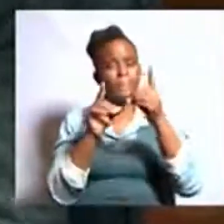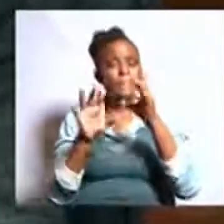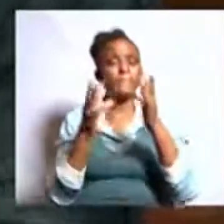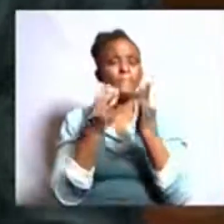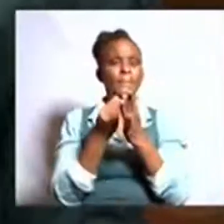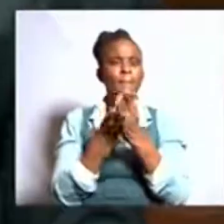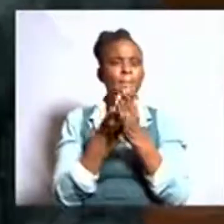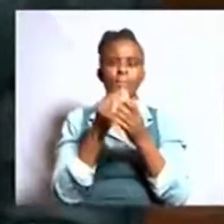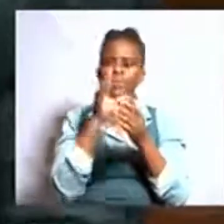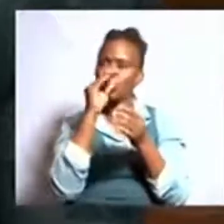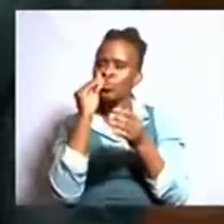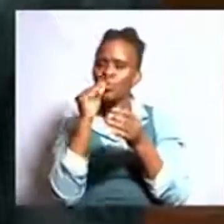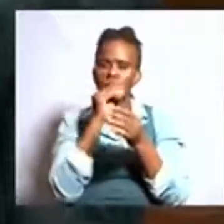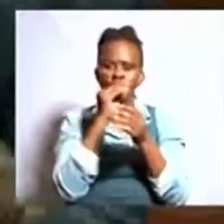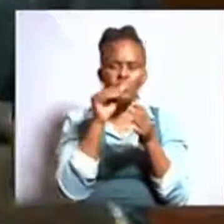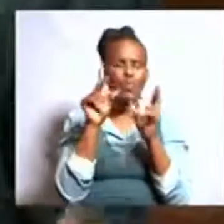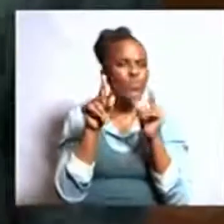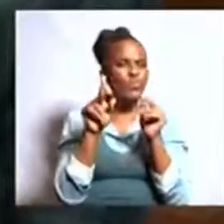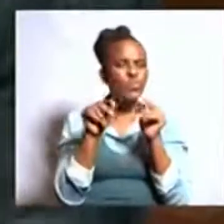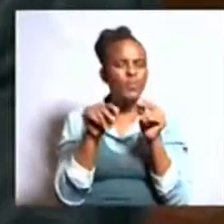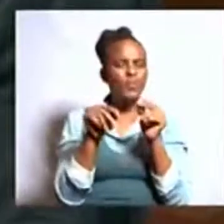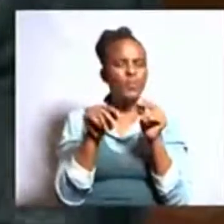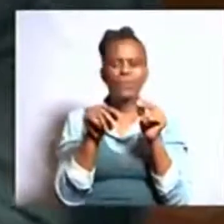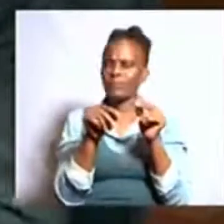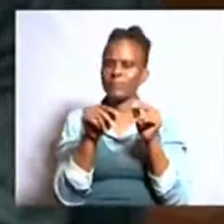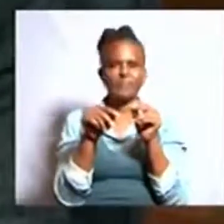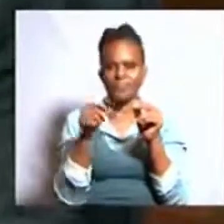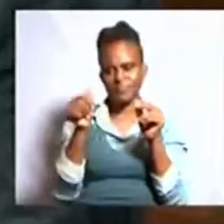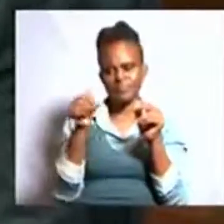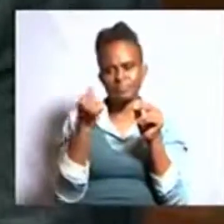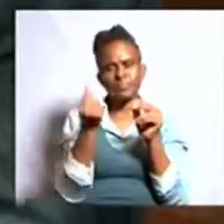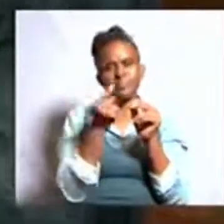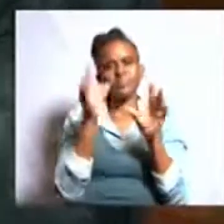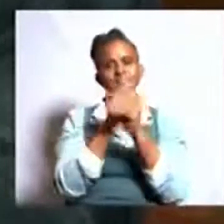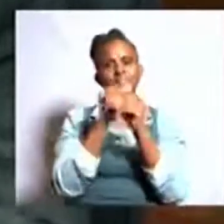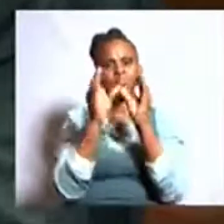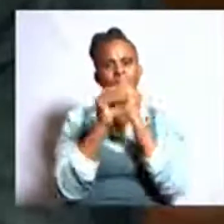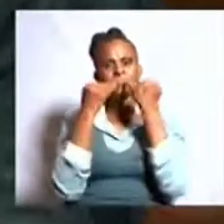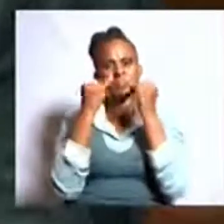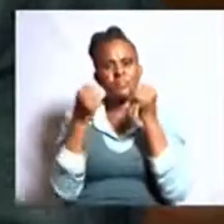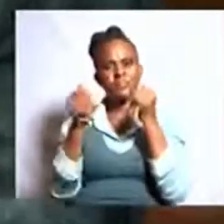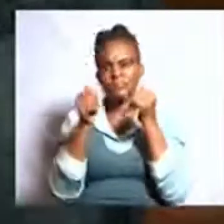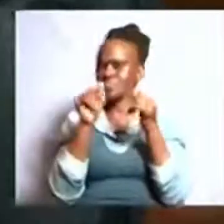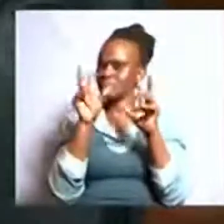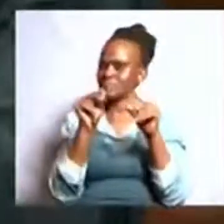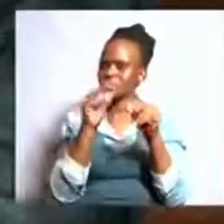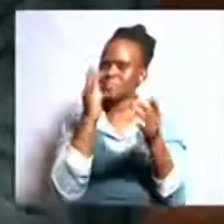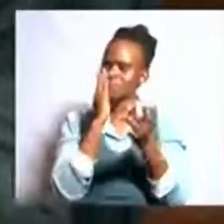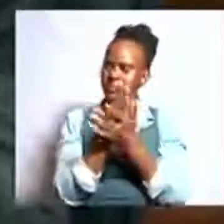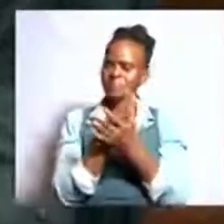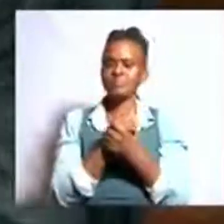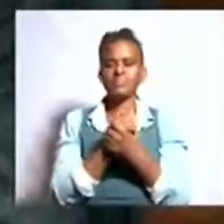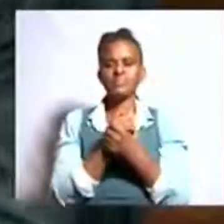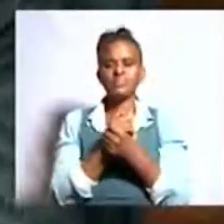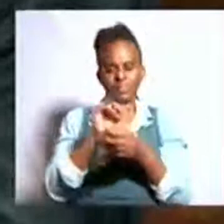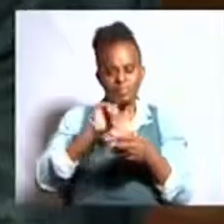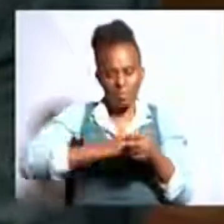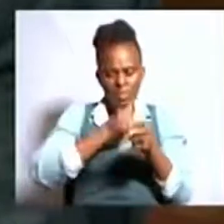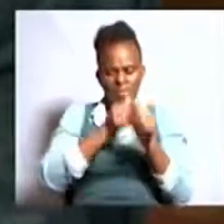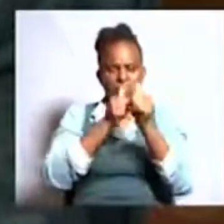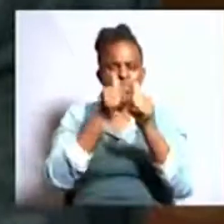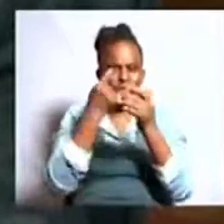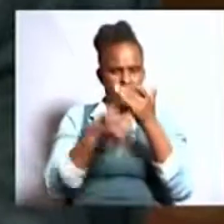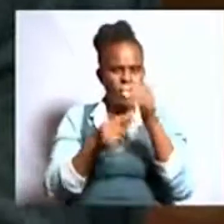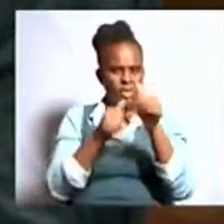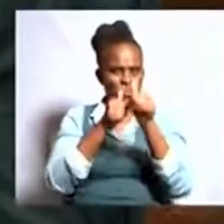to start whispering to the PS that no, no, you are just misleading him. Don't do that. Let's follow what is supposed